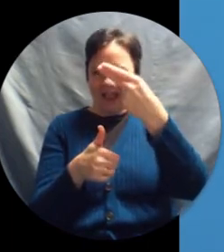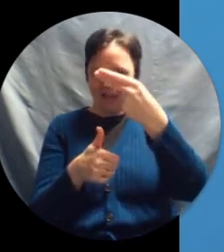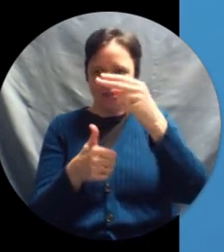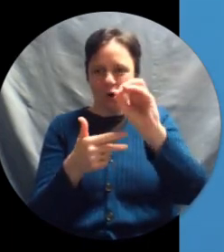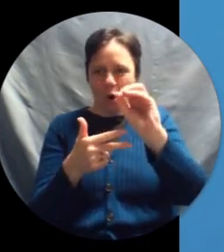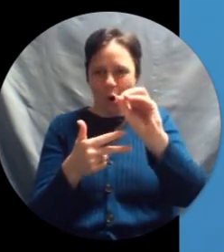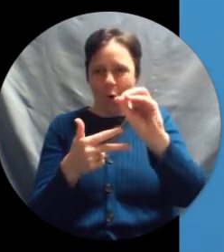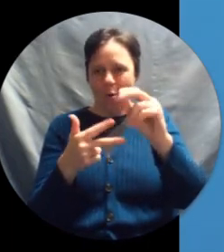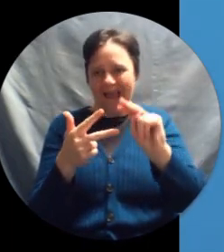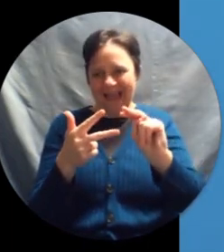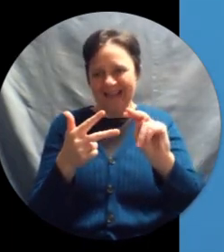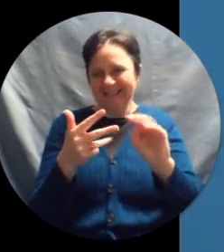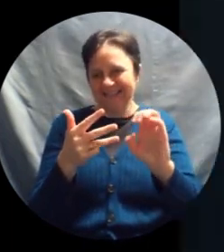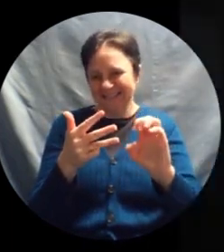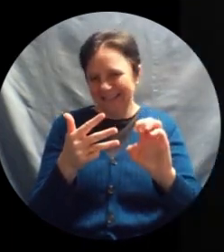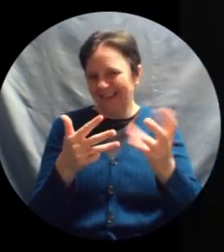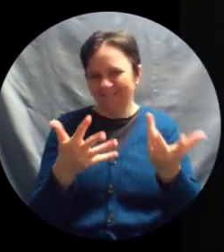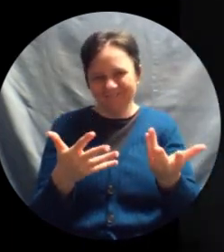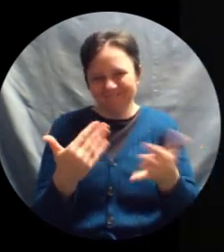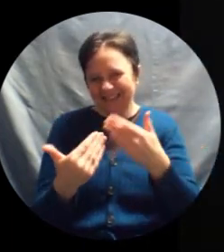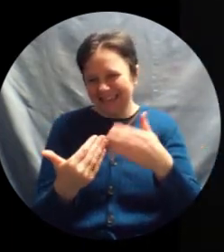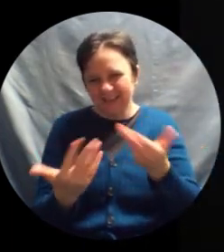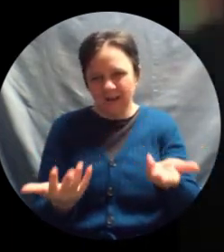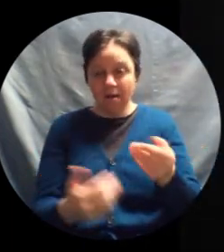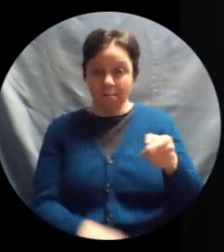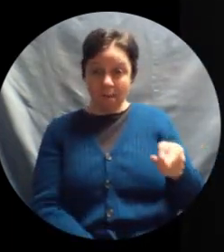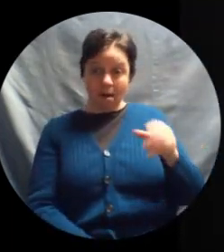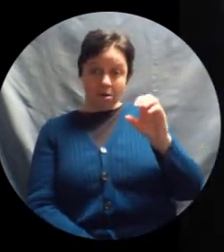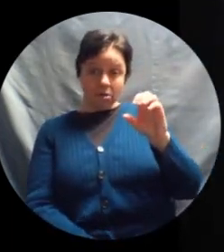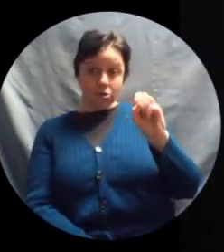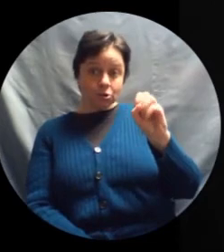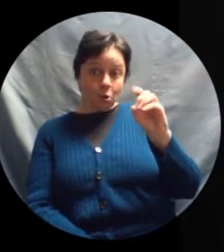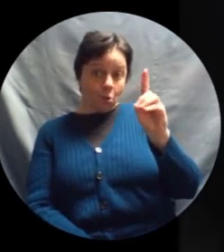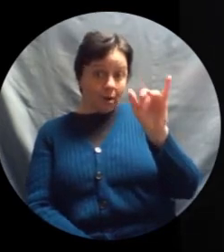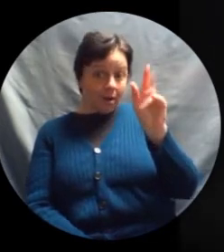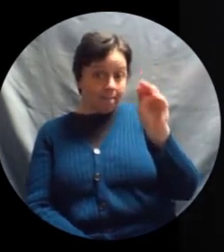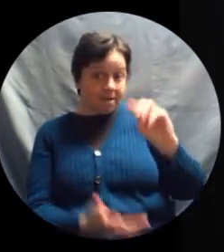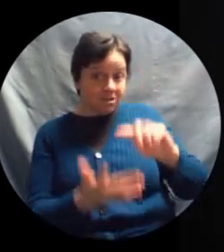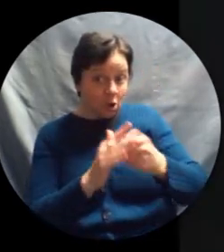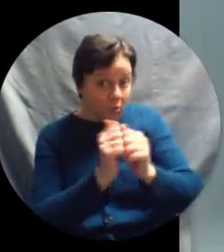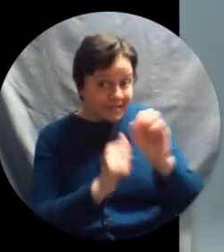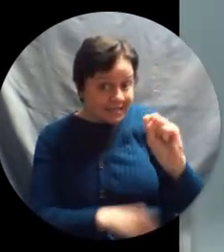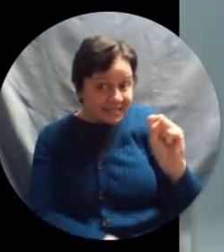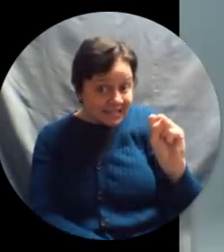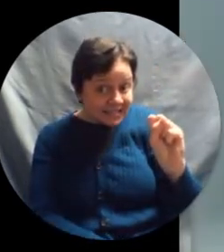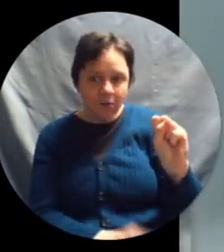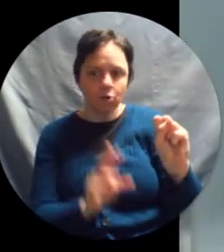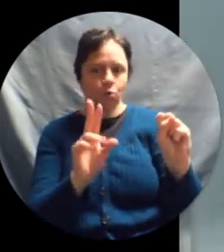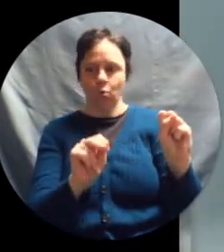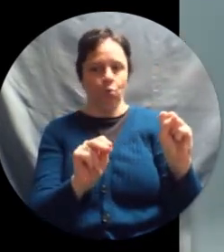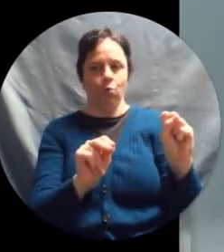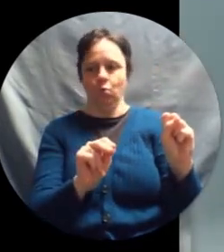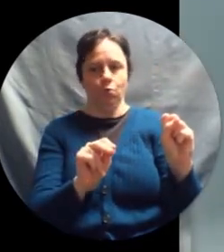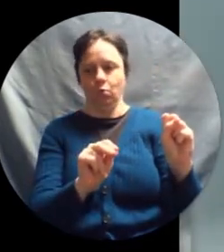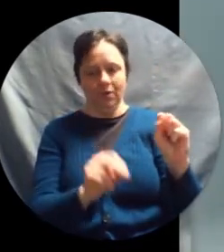lot of the other ones are named after, for example, like sodium. Sodium is not S. Sodium is Na. And it's